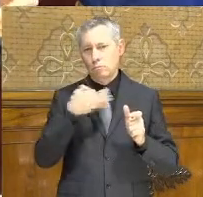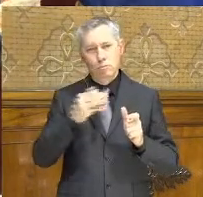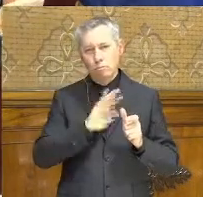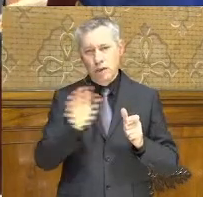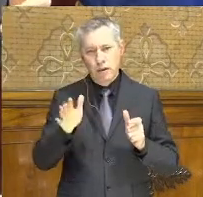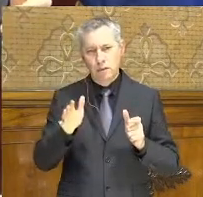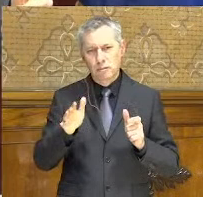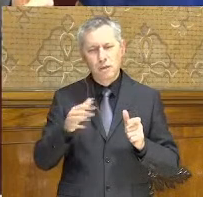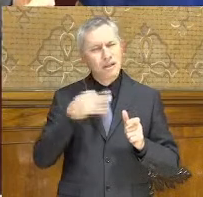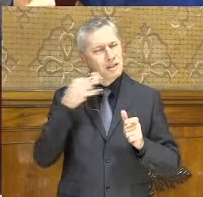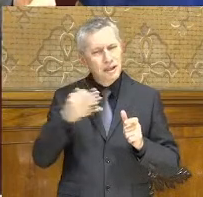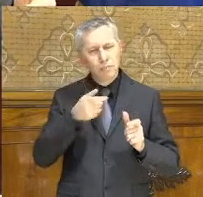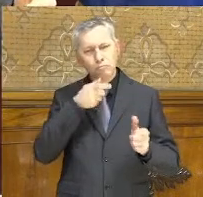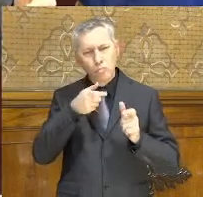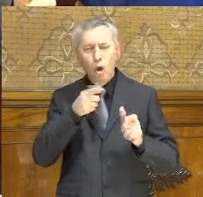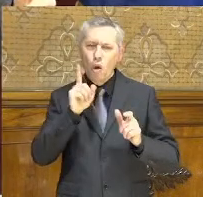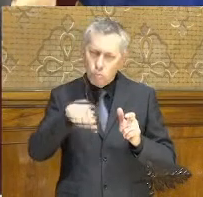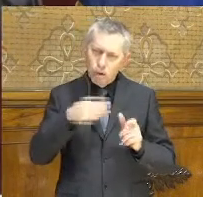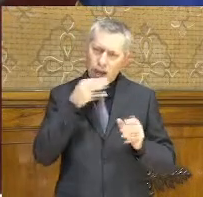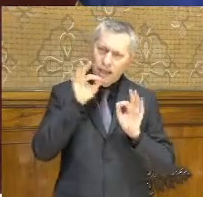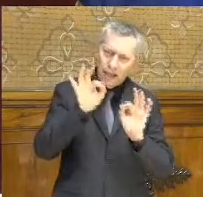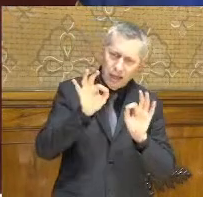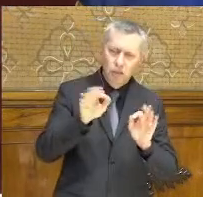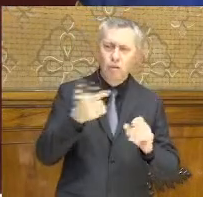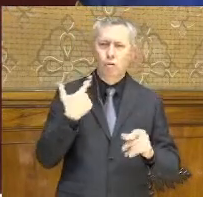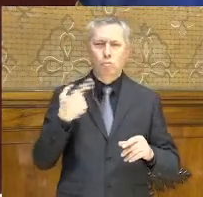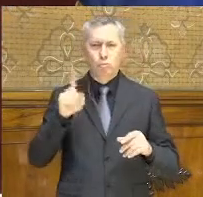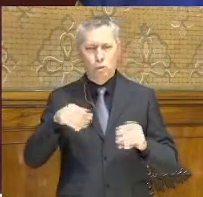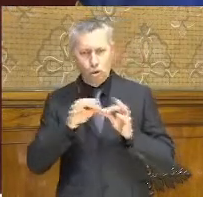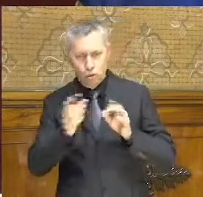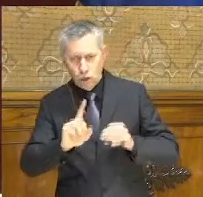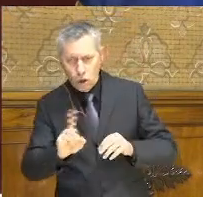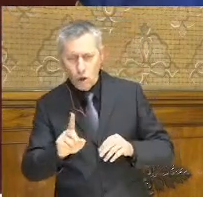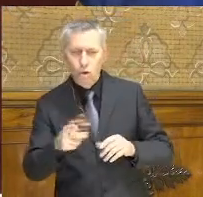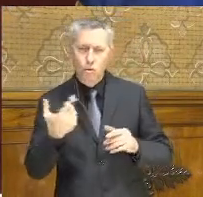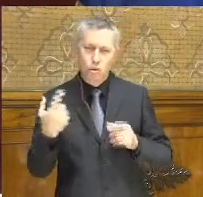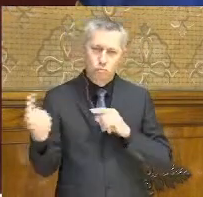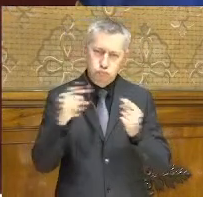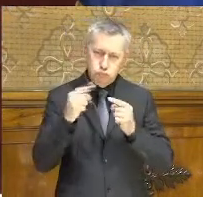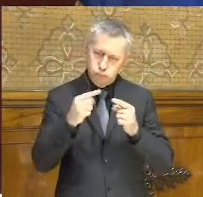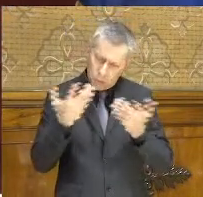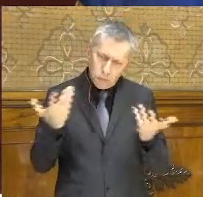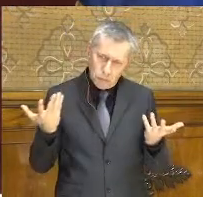critical conversation, of its inheritances and its lineages.